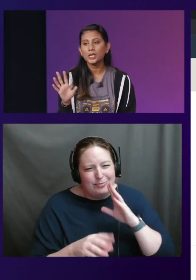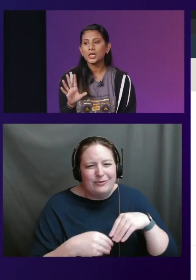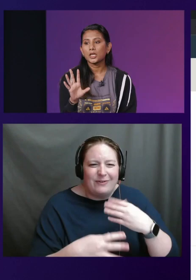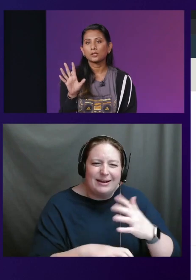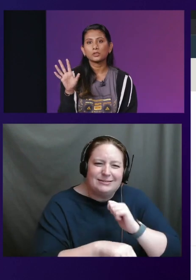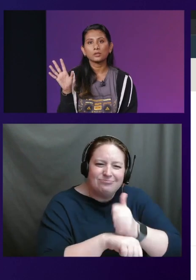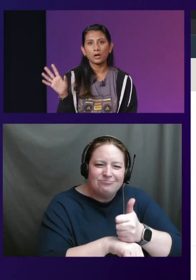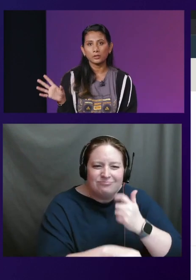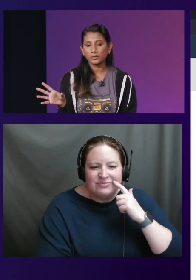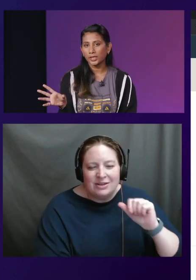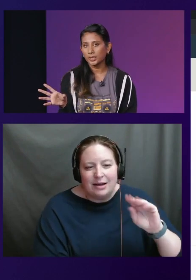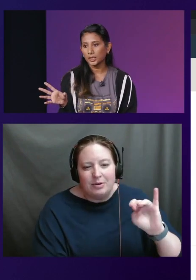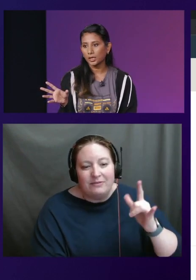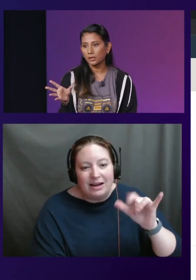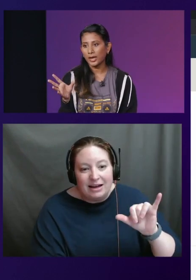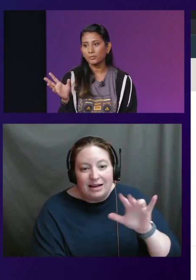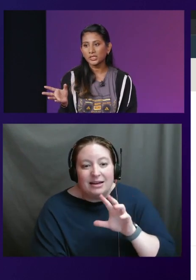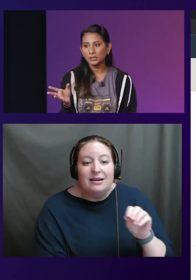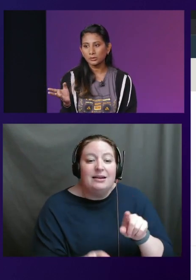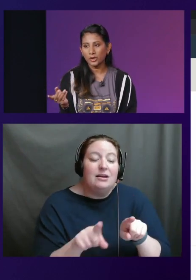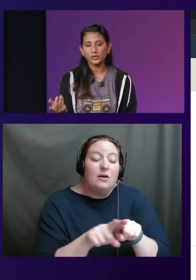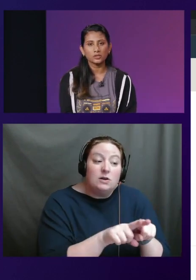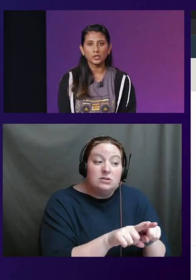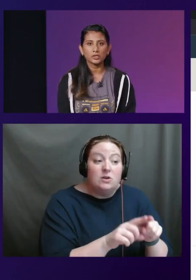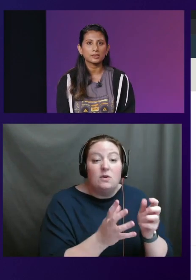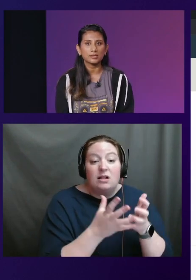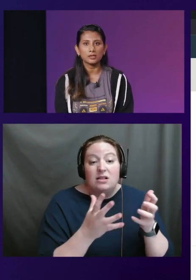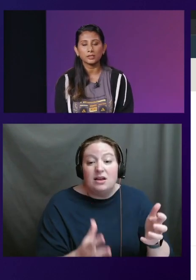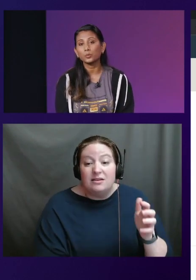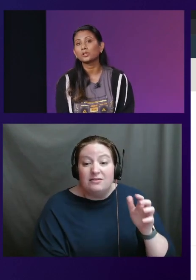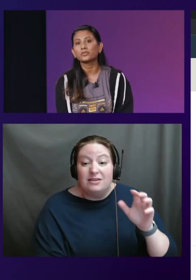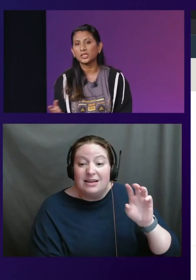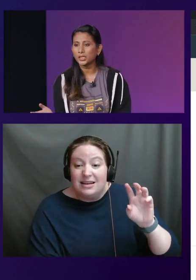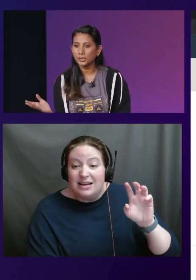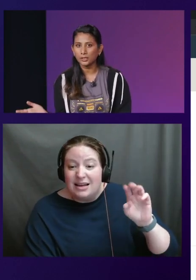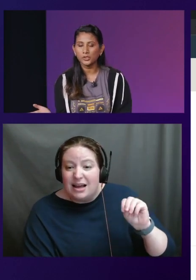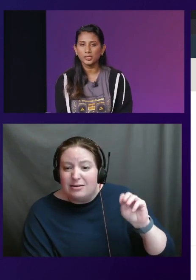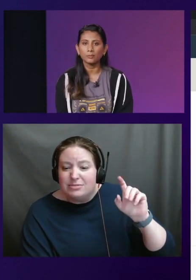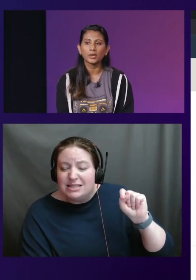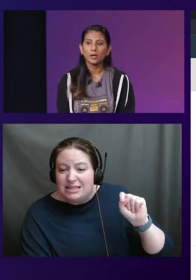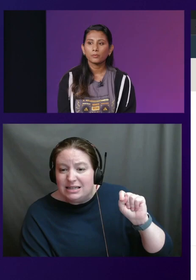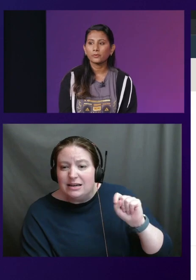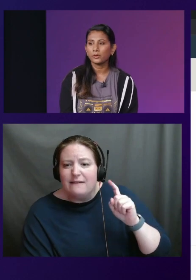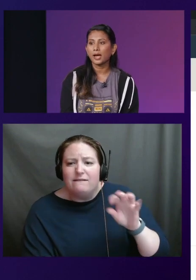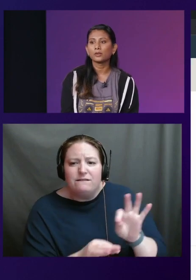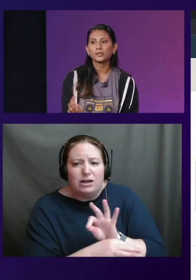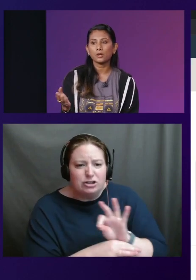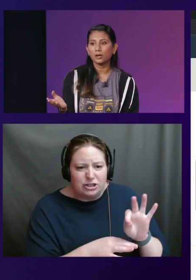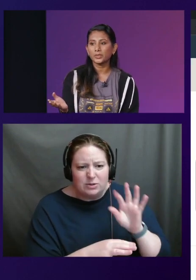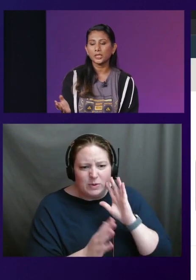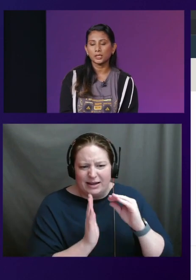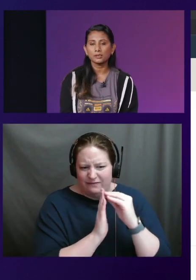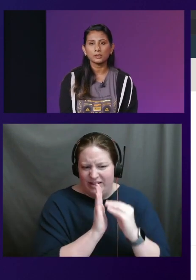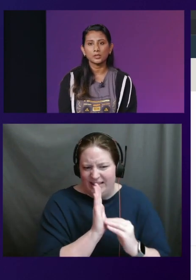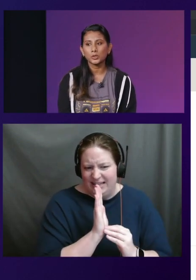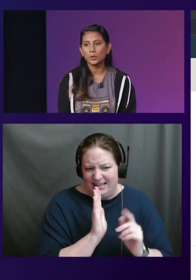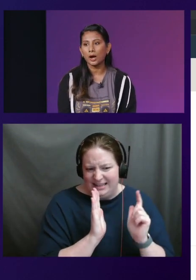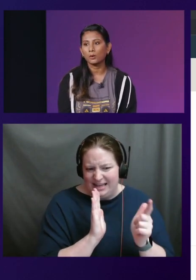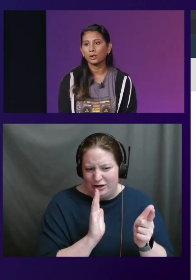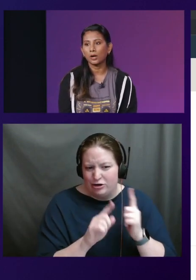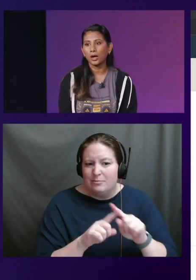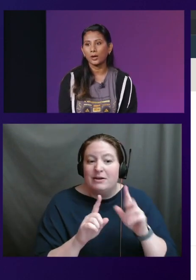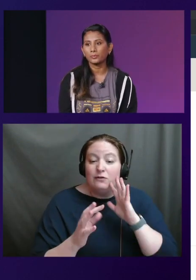Amplify and also a lot of like empty functions that you can see there that we'll fill in at a later step. But for now, let's copy this